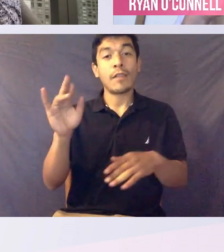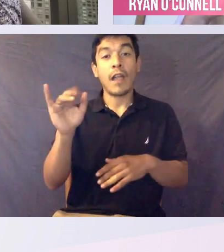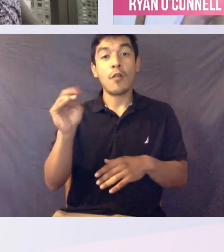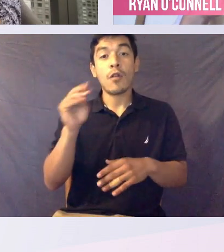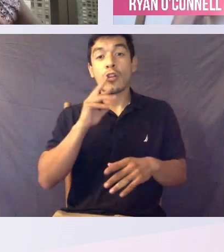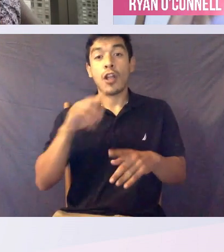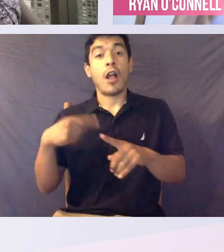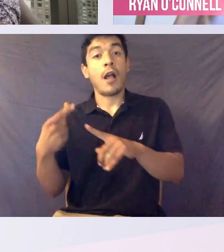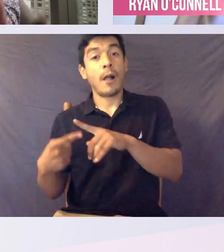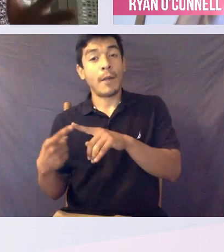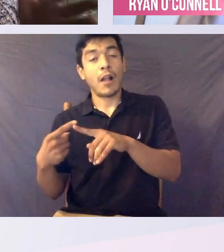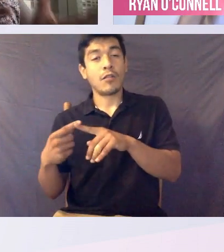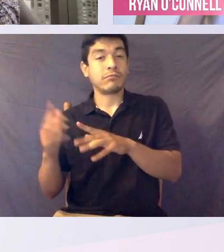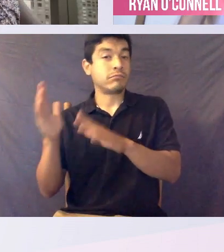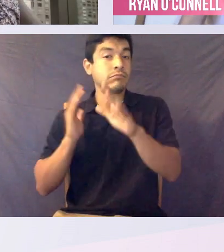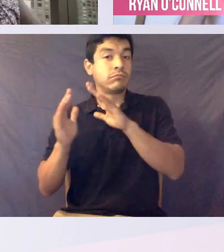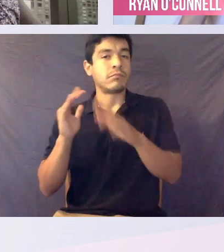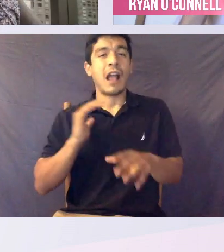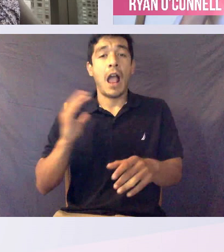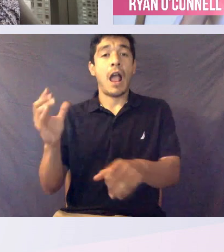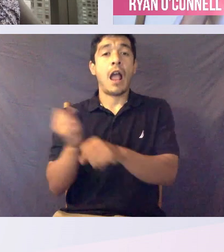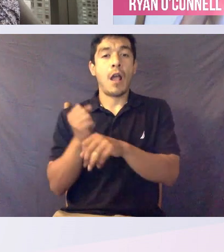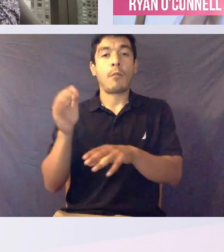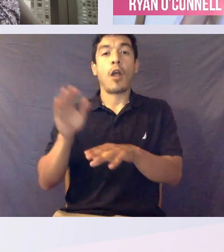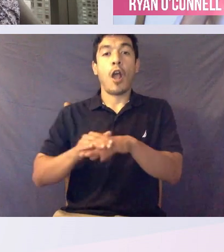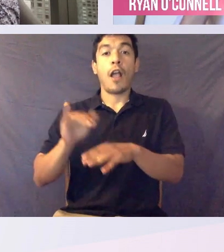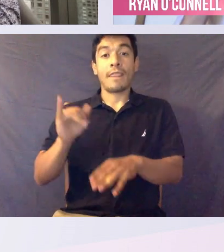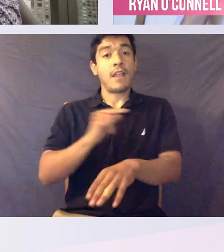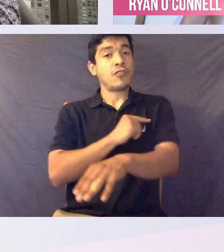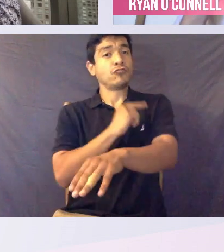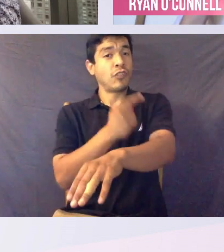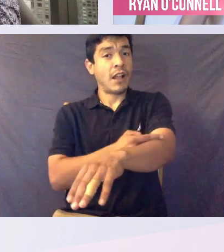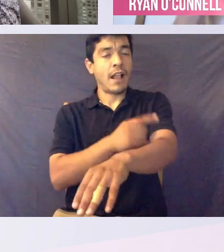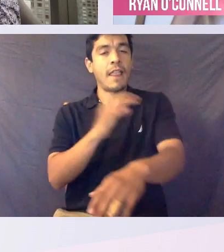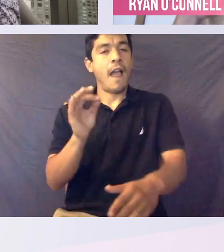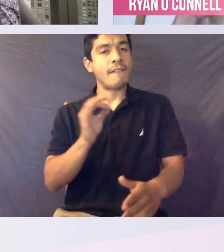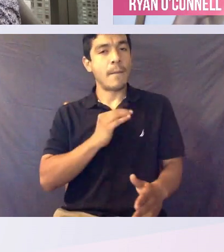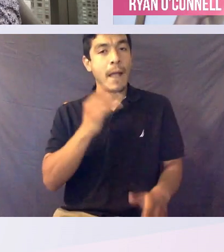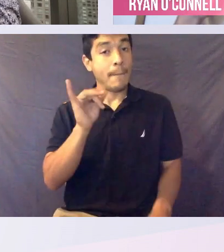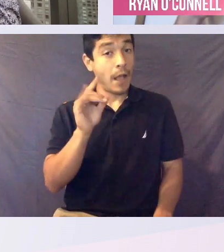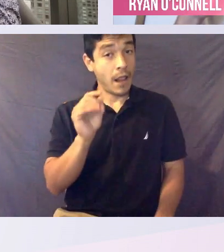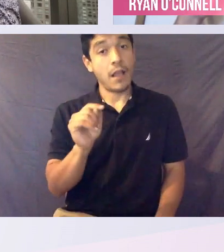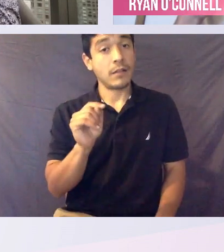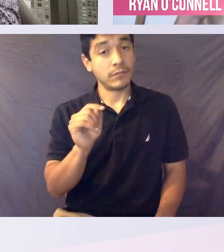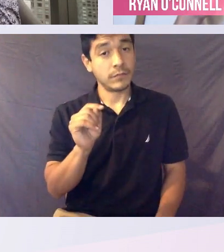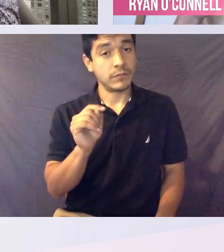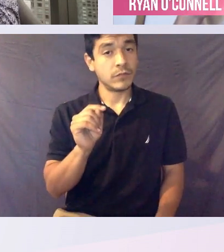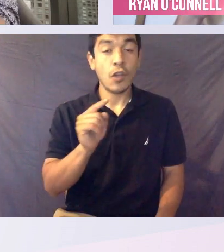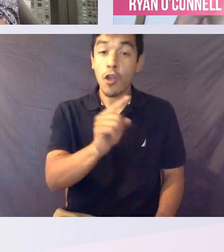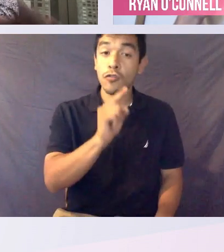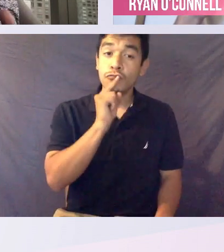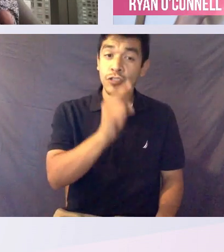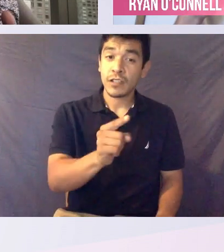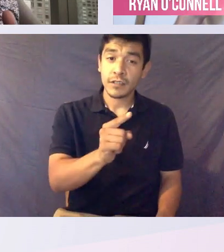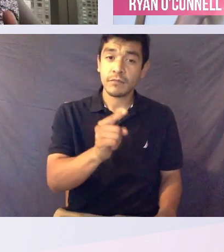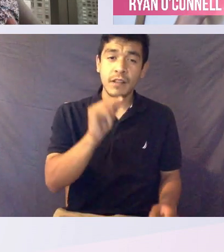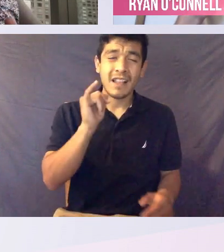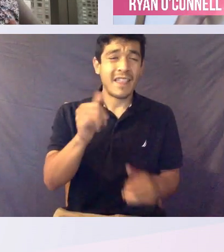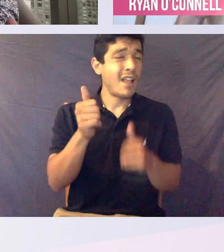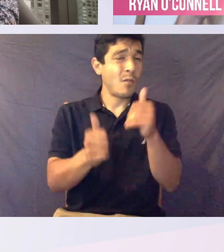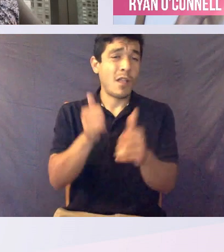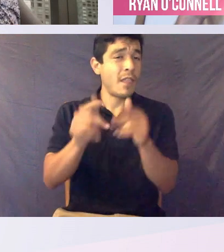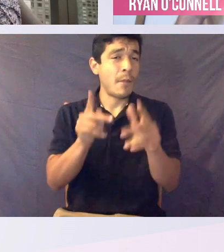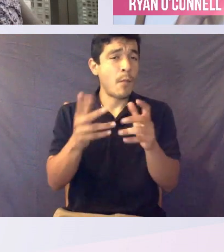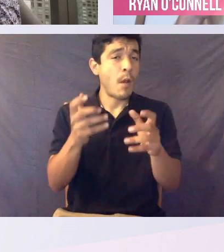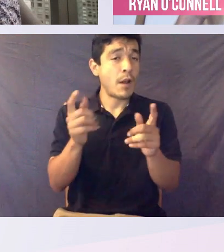earlier, I was getting them on the strength of the Pose pilot. So the reality is that whether folks wanted to meet